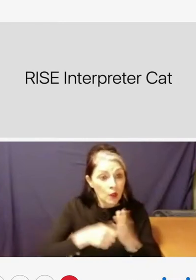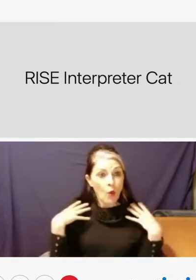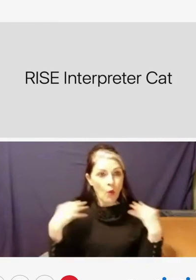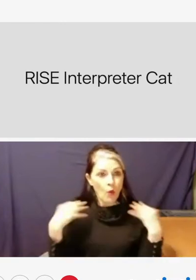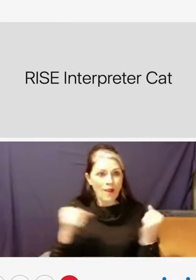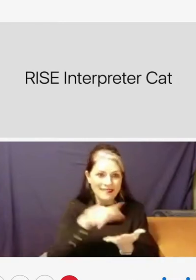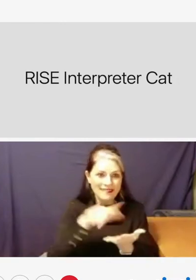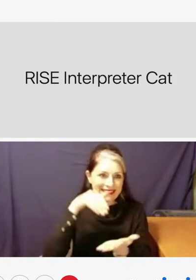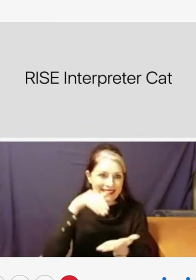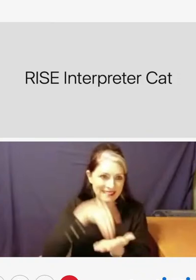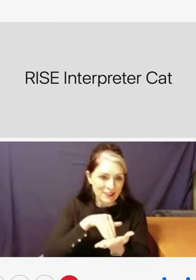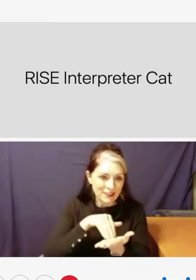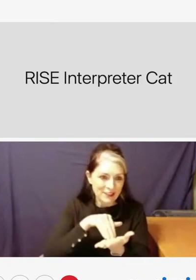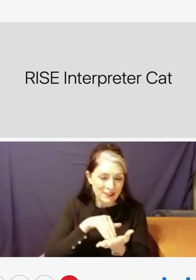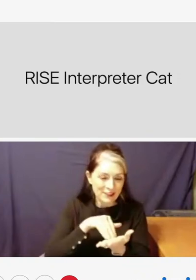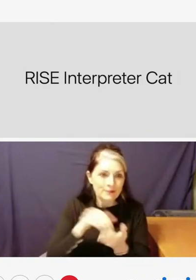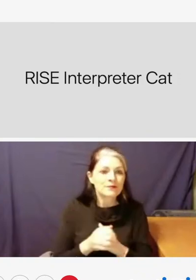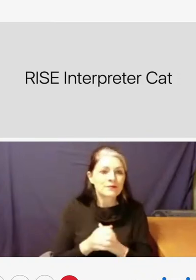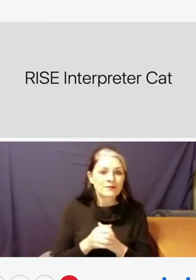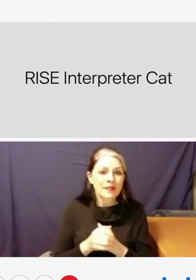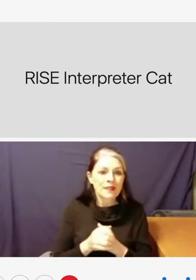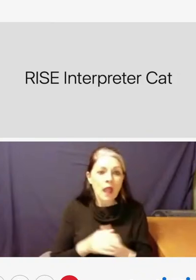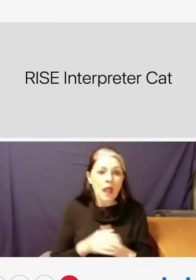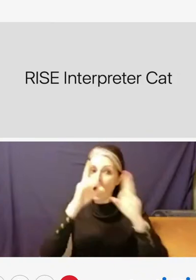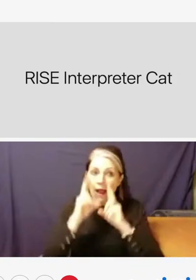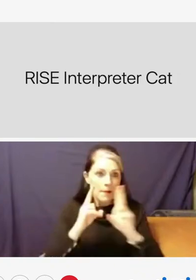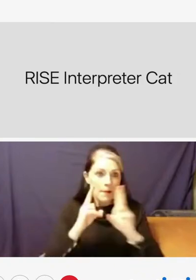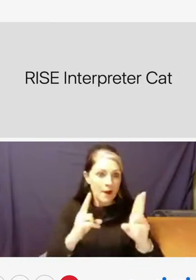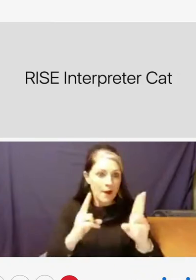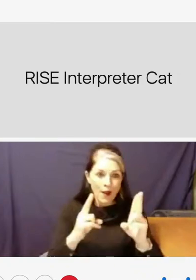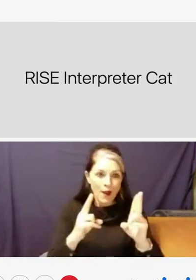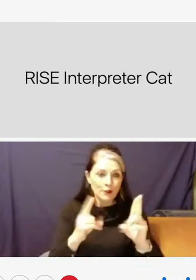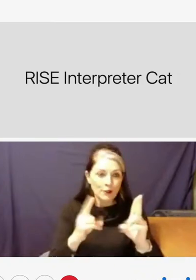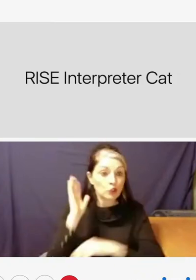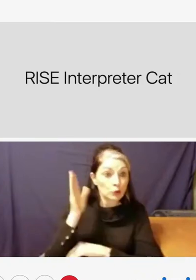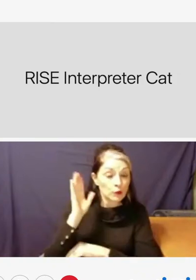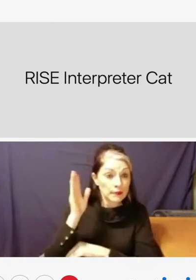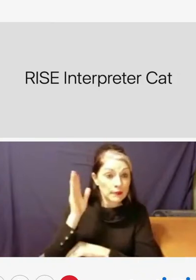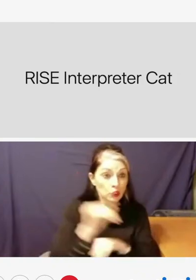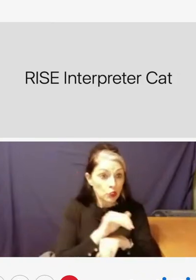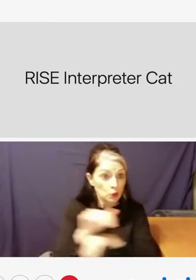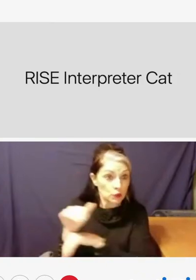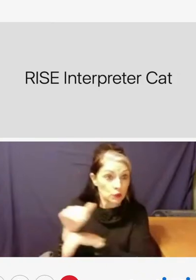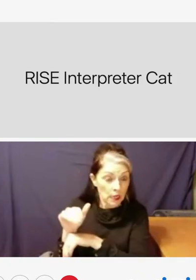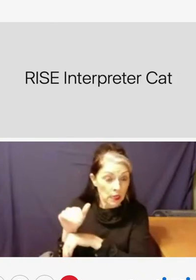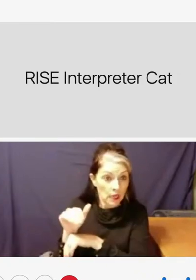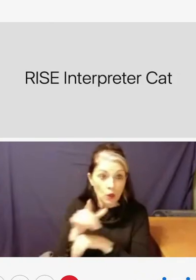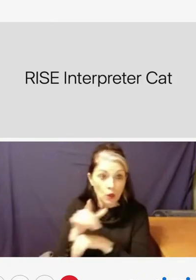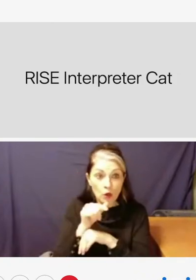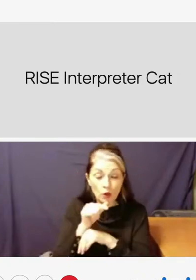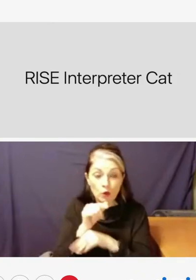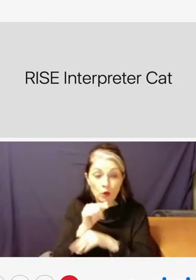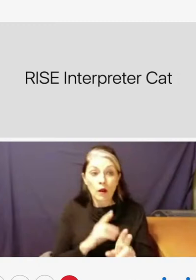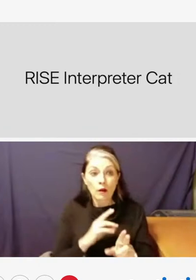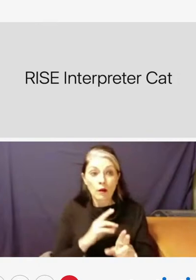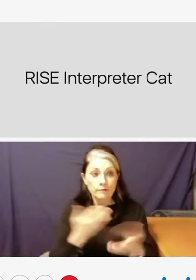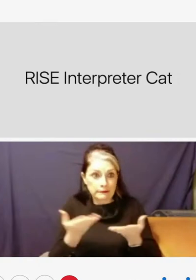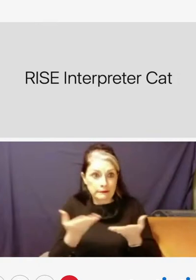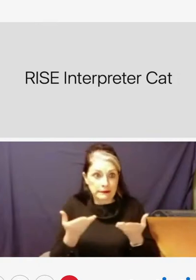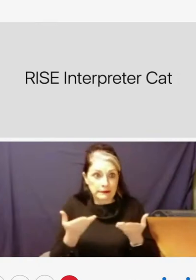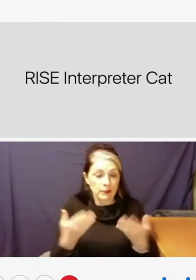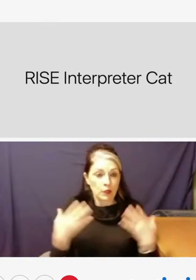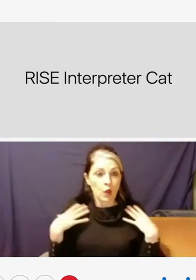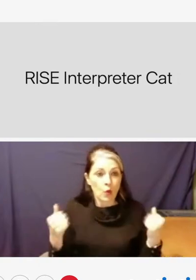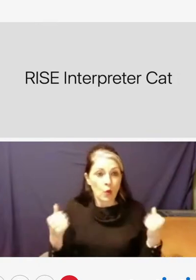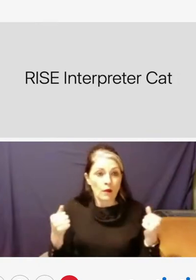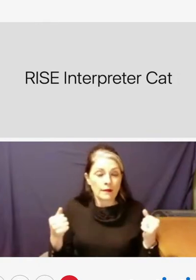so incredibly honored by the way to present to you tonight uh who are actually in attendance uh our Wellness Center coordinators but let me first